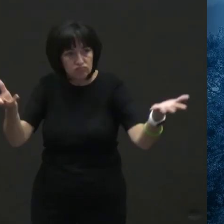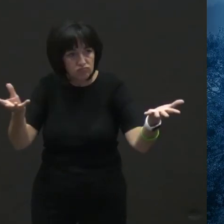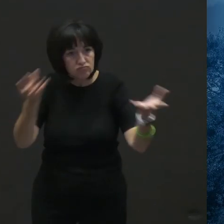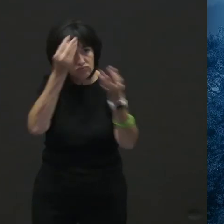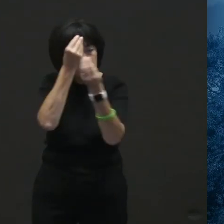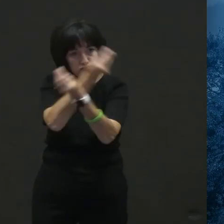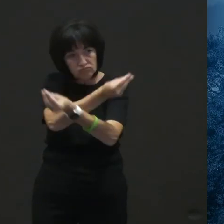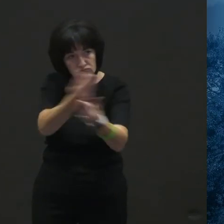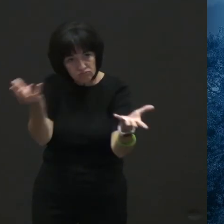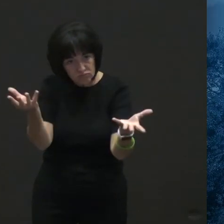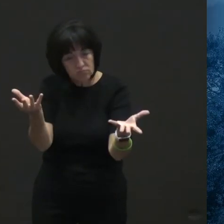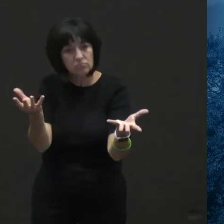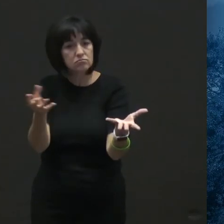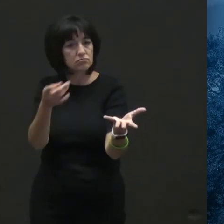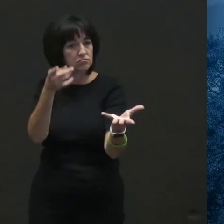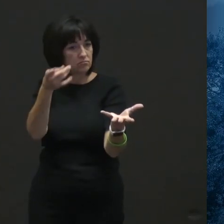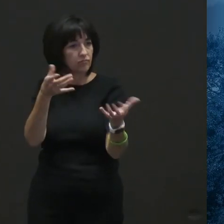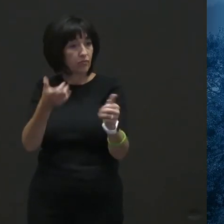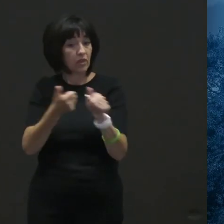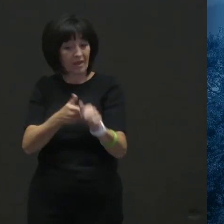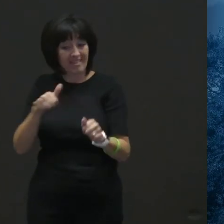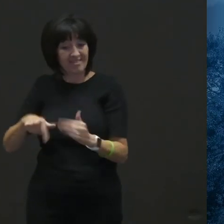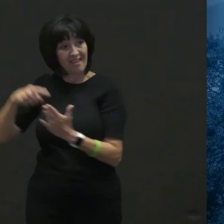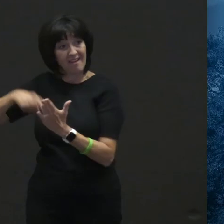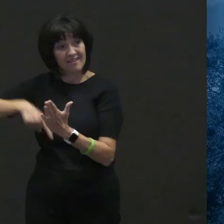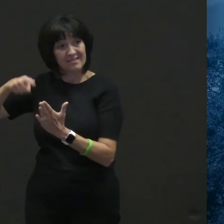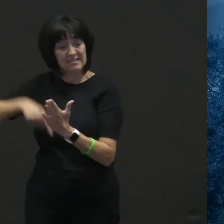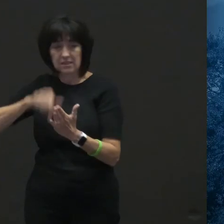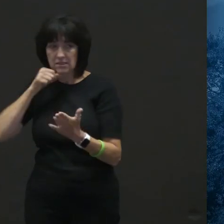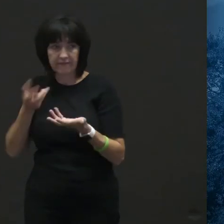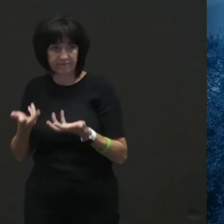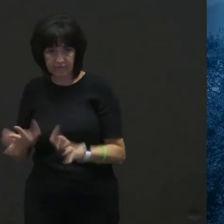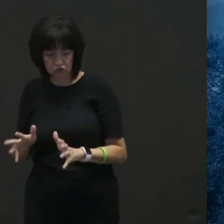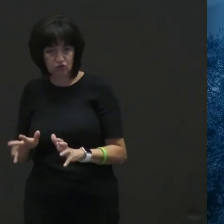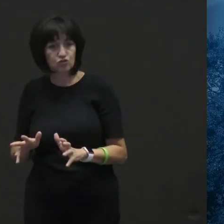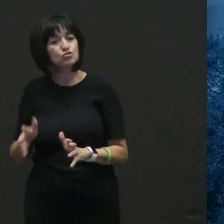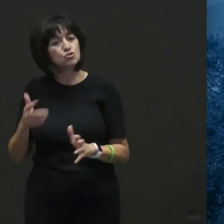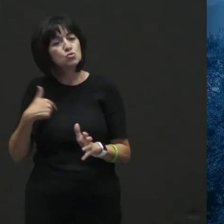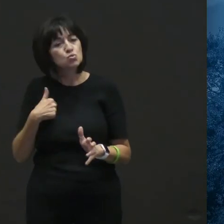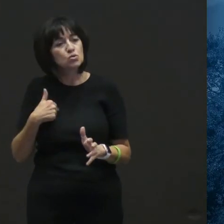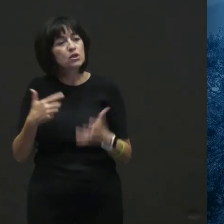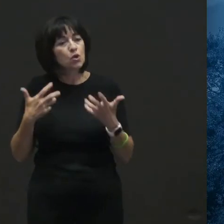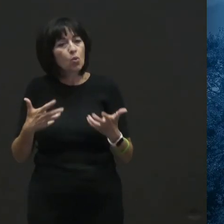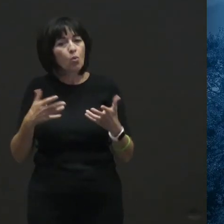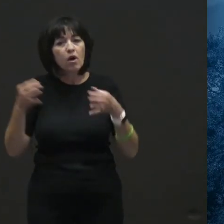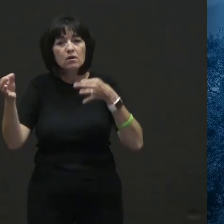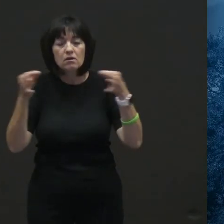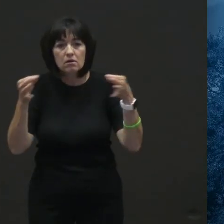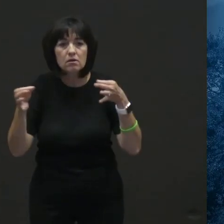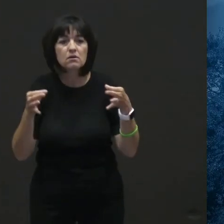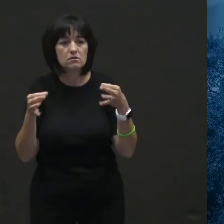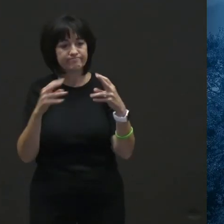what are options for some of the high contact sports like wrestling and football. And so